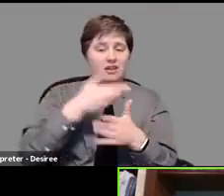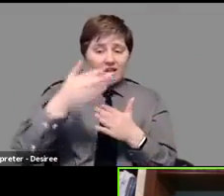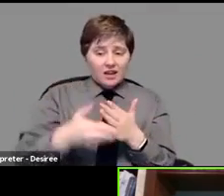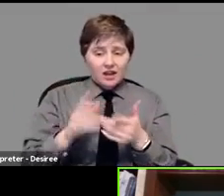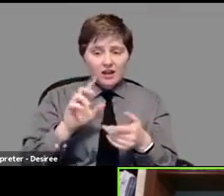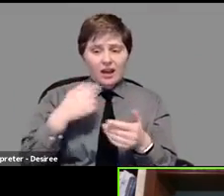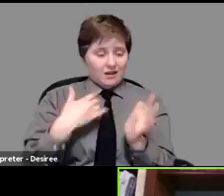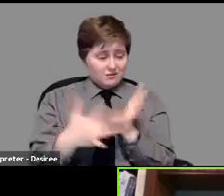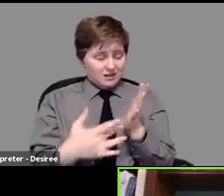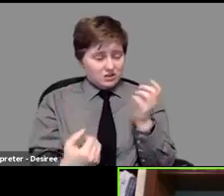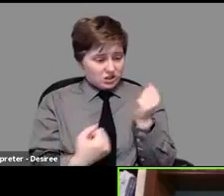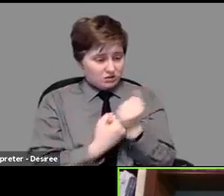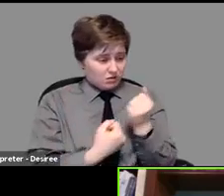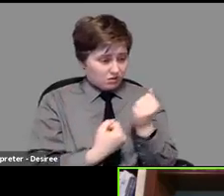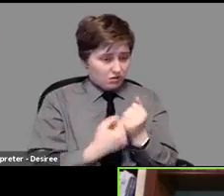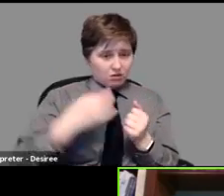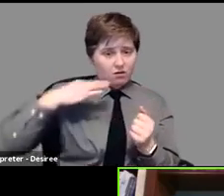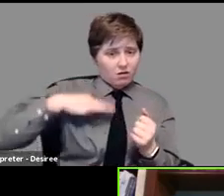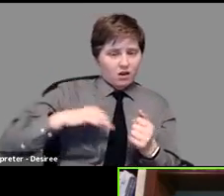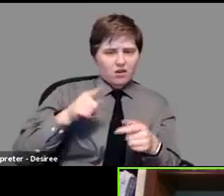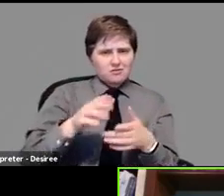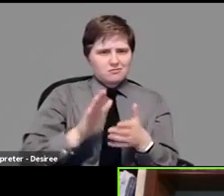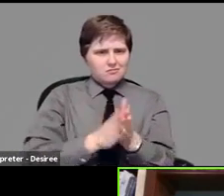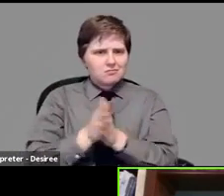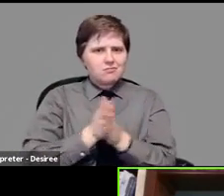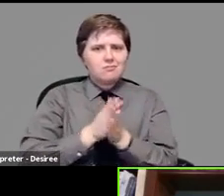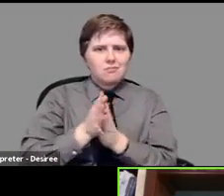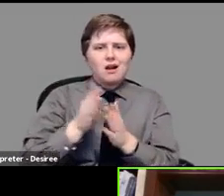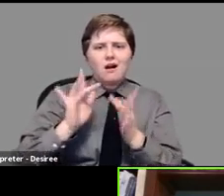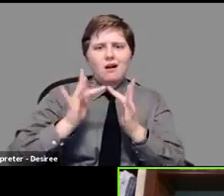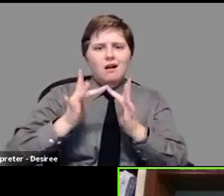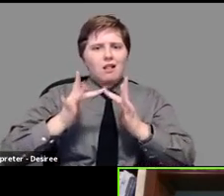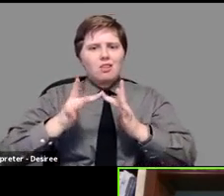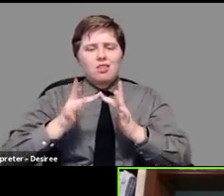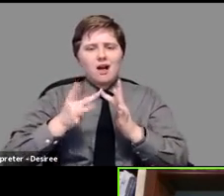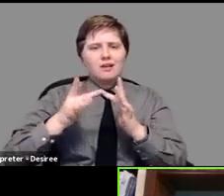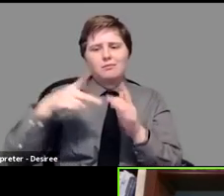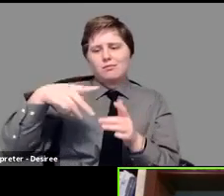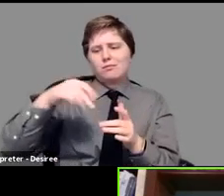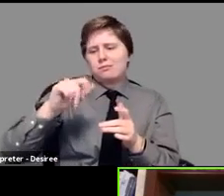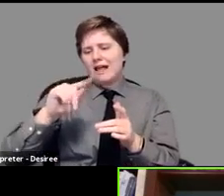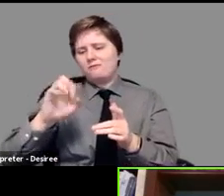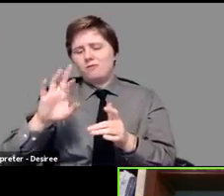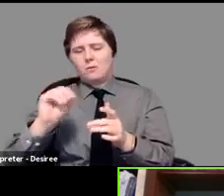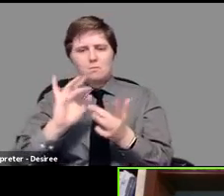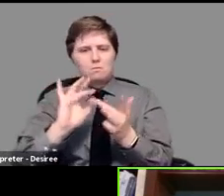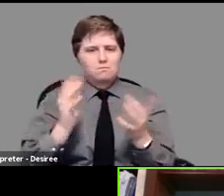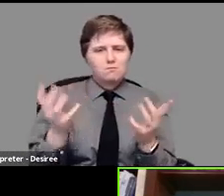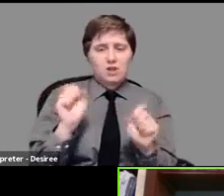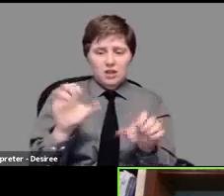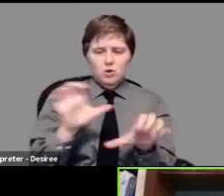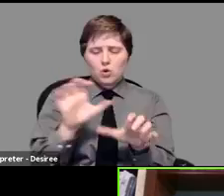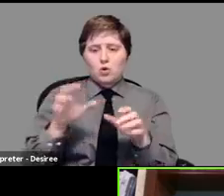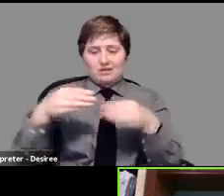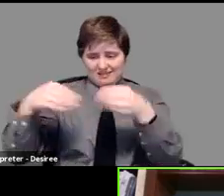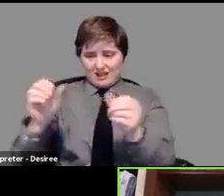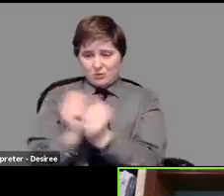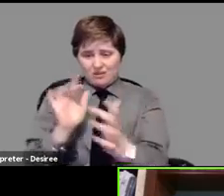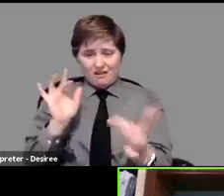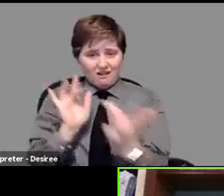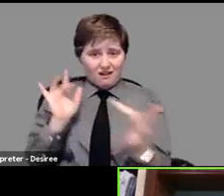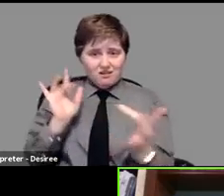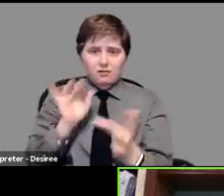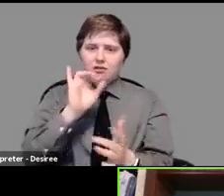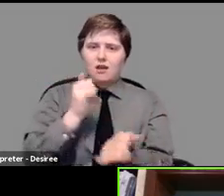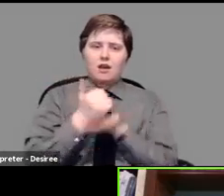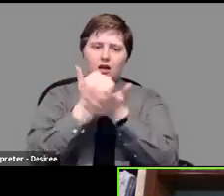working to your benefit and you built a robust e-commerce platform, and you can do touchless retail, that's going to